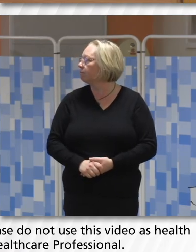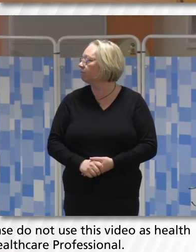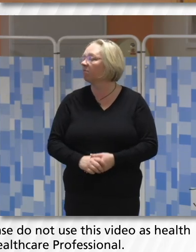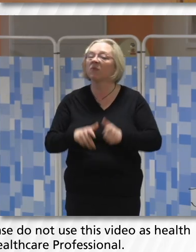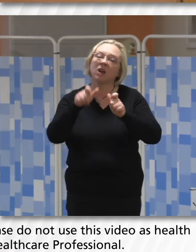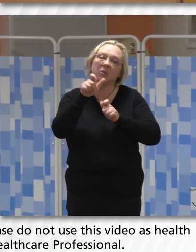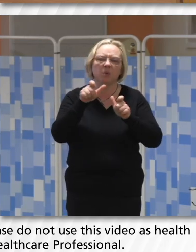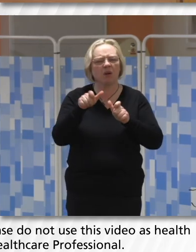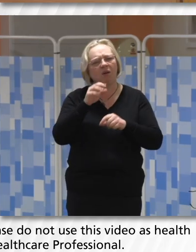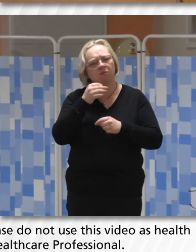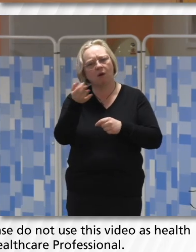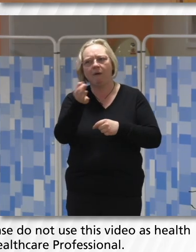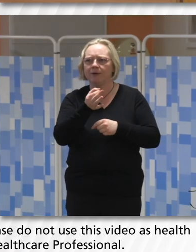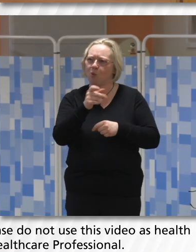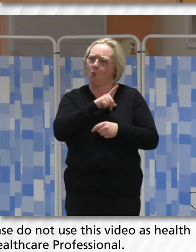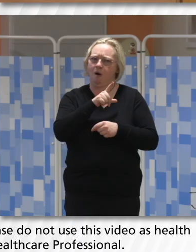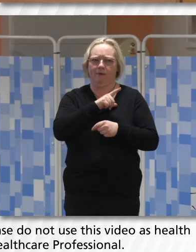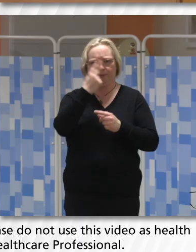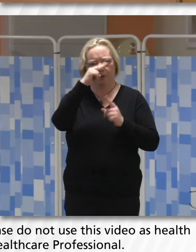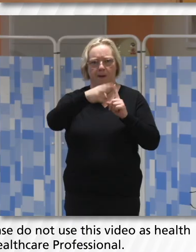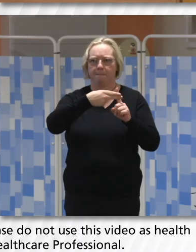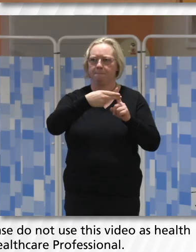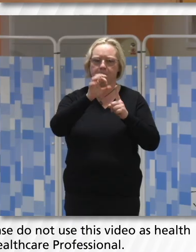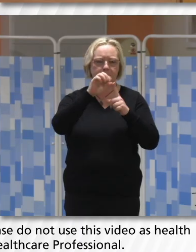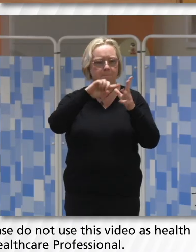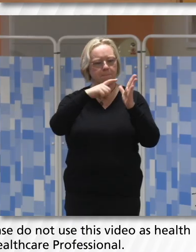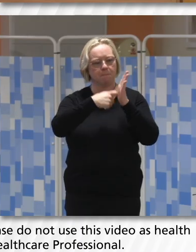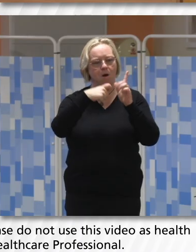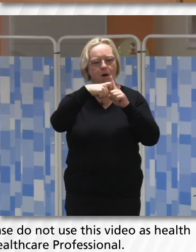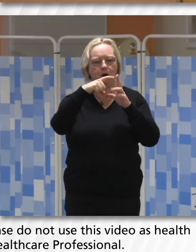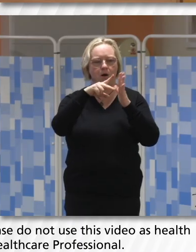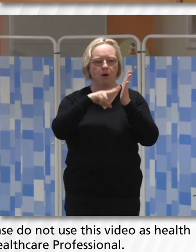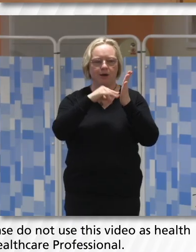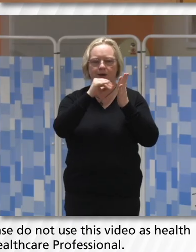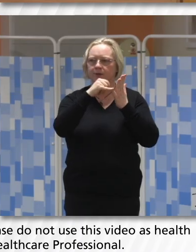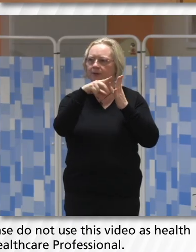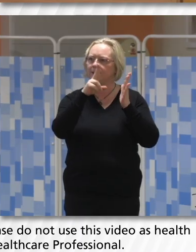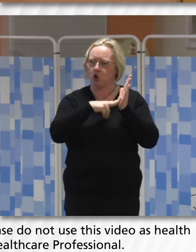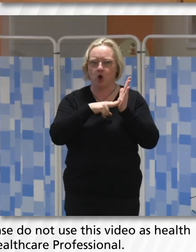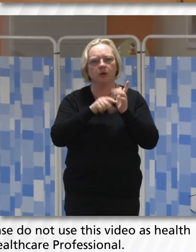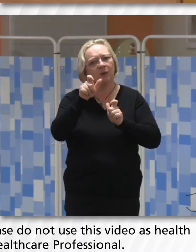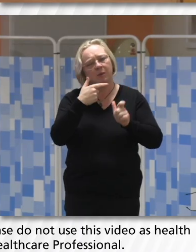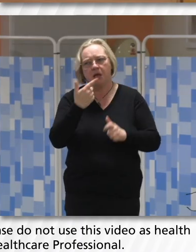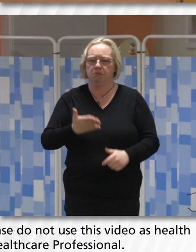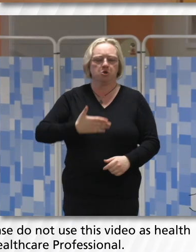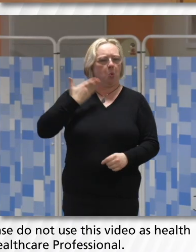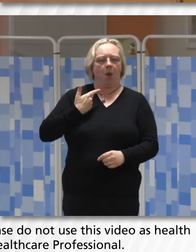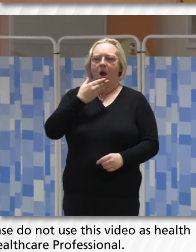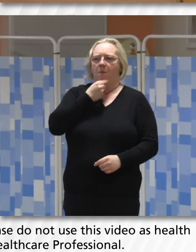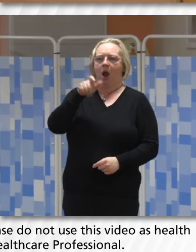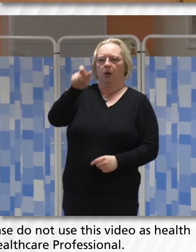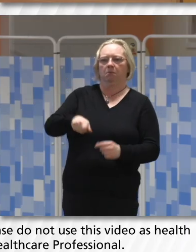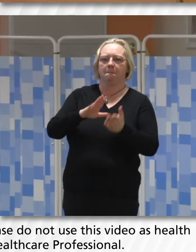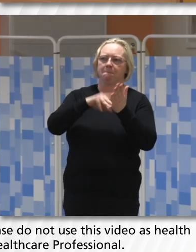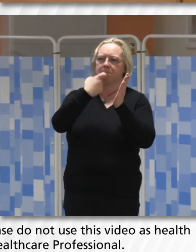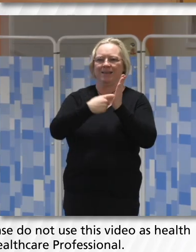is it called Parkinson's? And sometimes they say, I don't like Mr. Parkinson, whoever he was, because nobody wants a